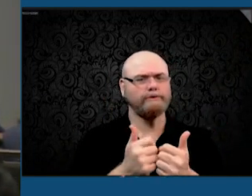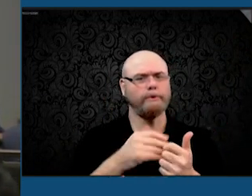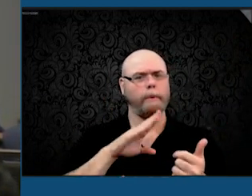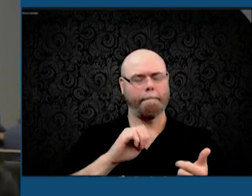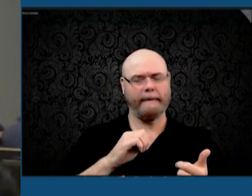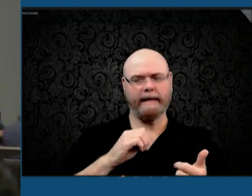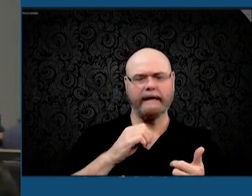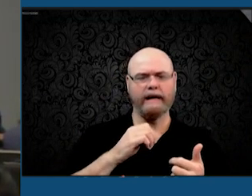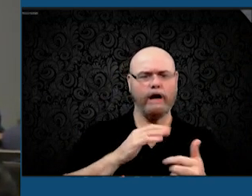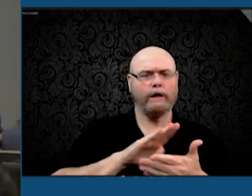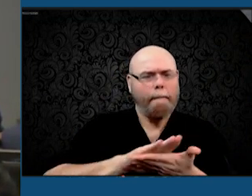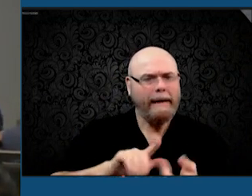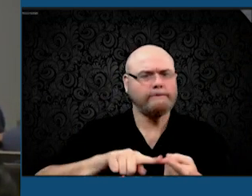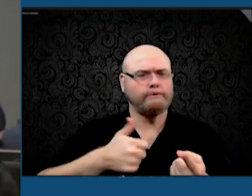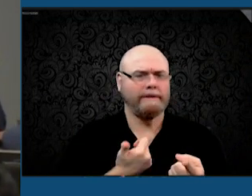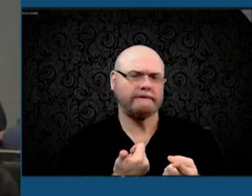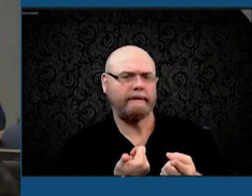to self-critical.